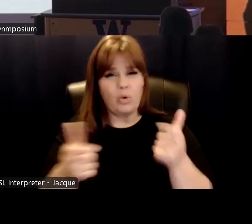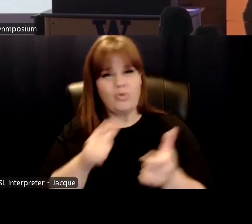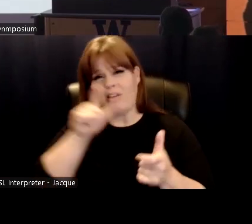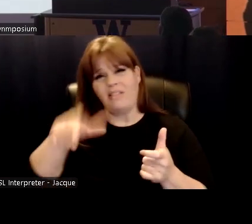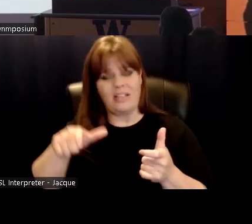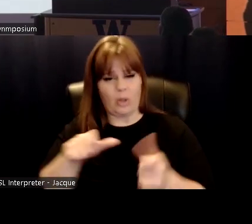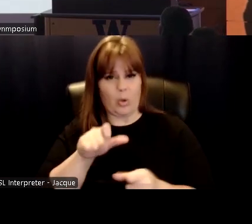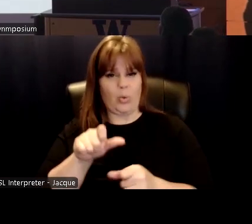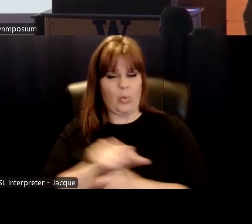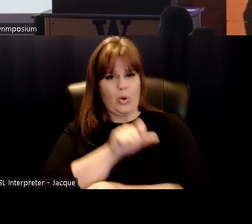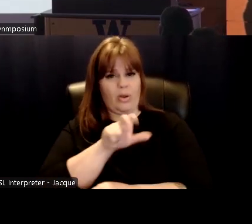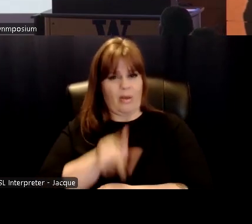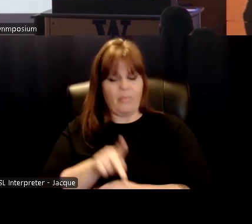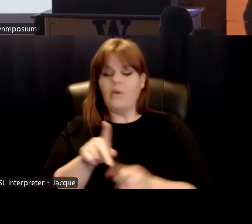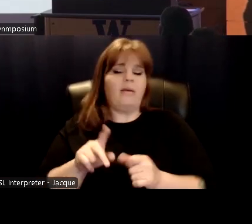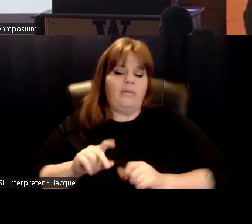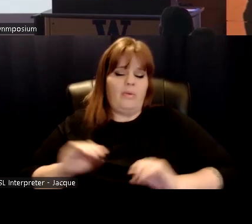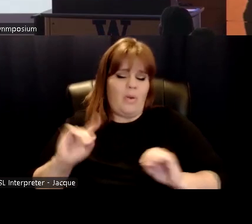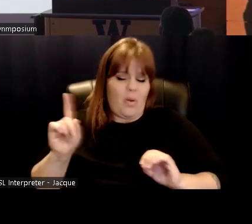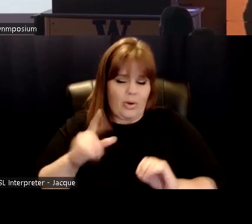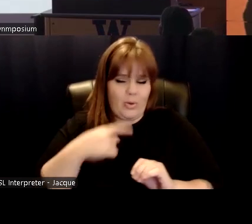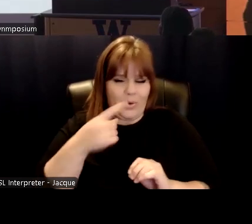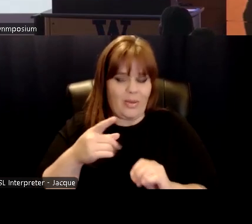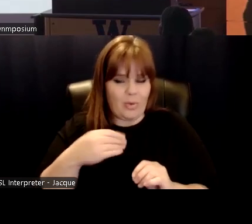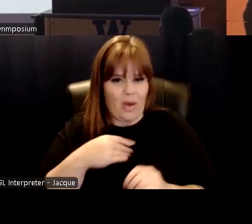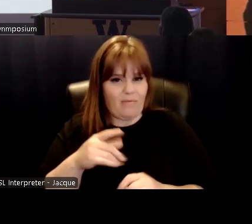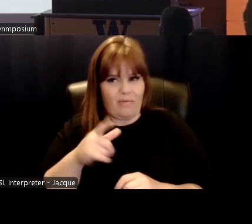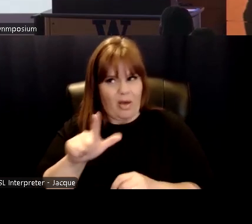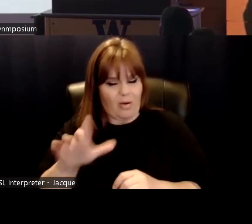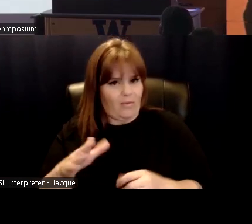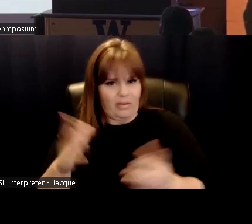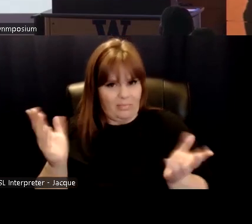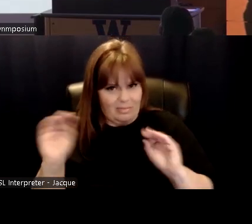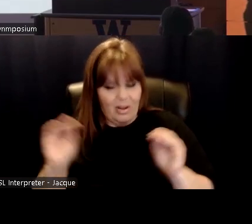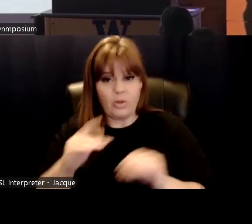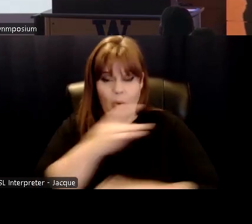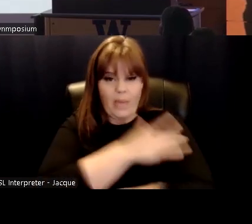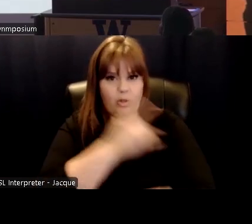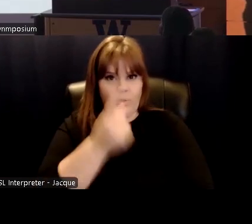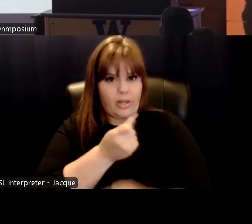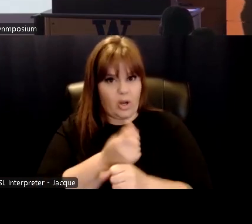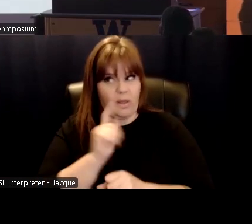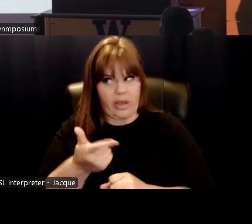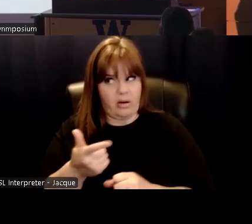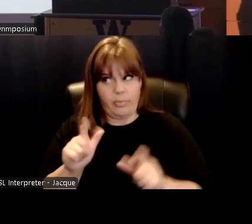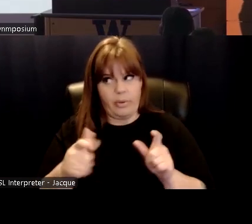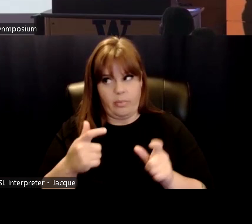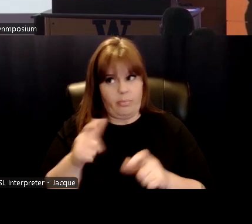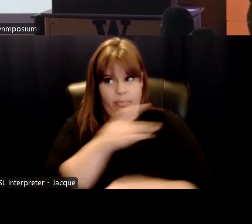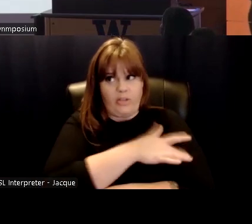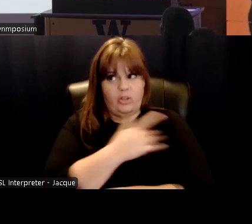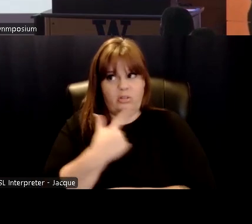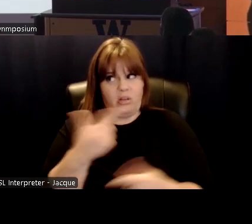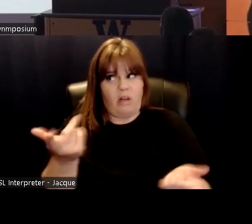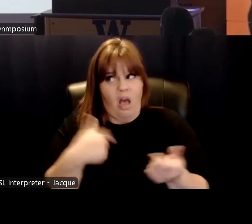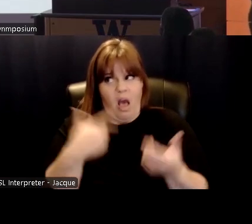workup, and nowhere do you tell them you have long COVID, right? So patients a year later are saying, nobody knows what I have, right? So